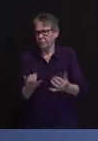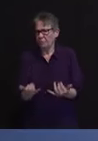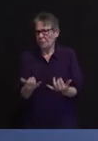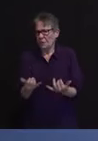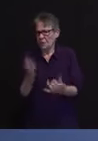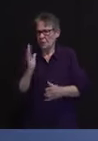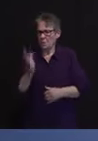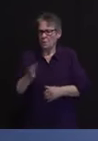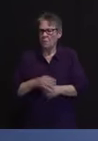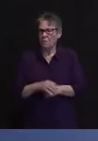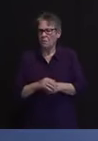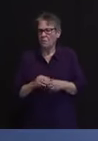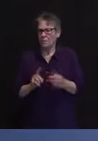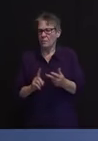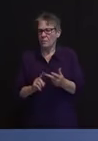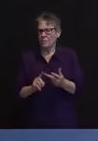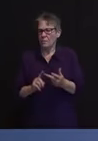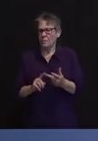next week.